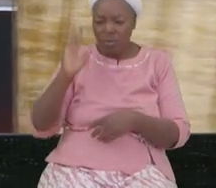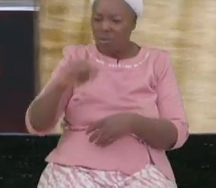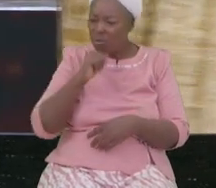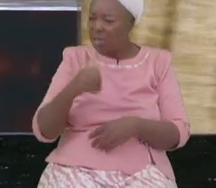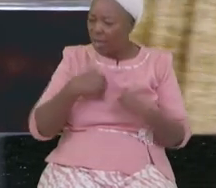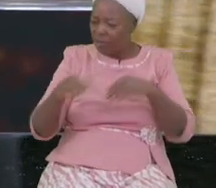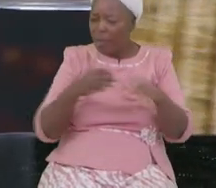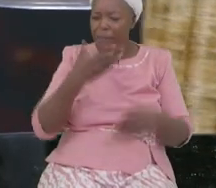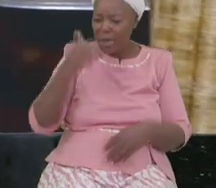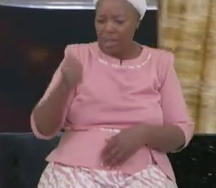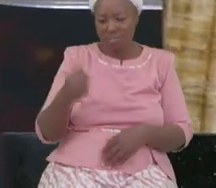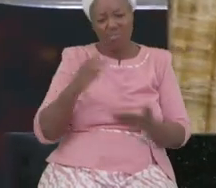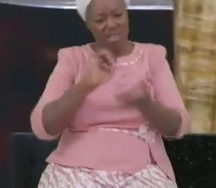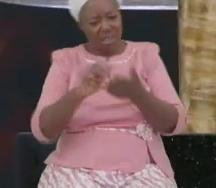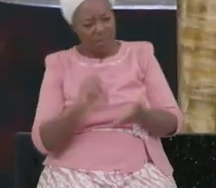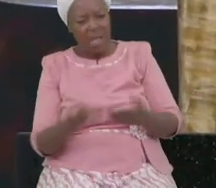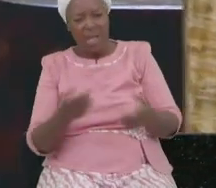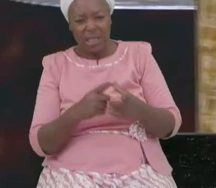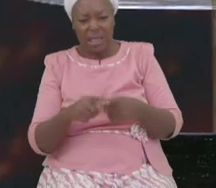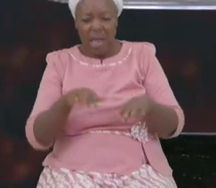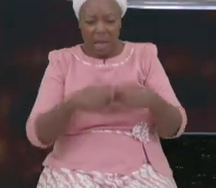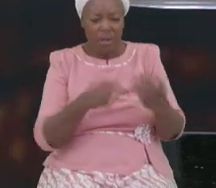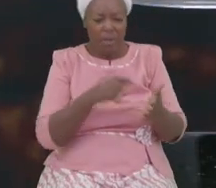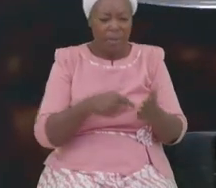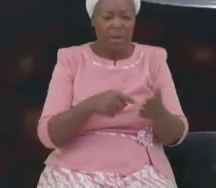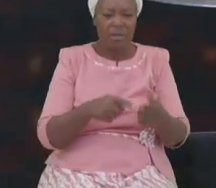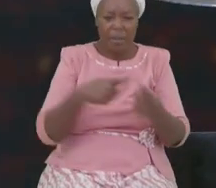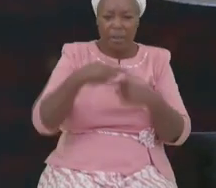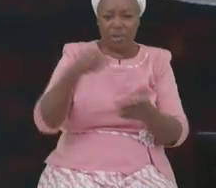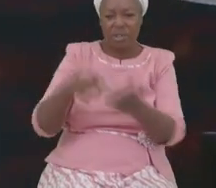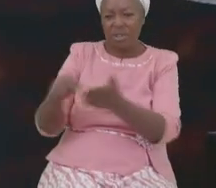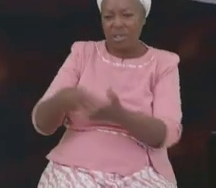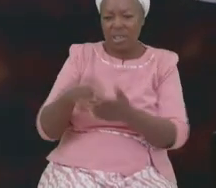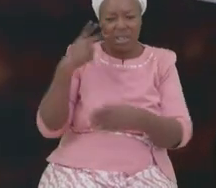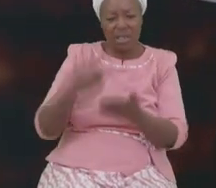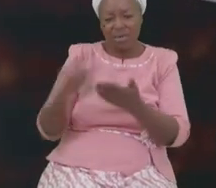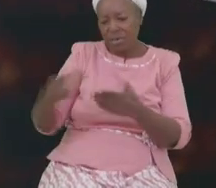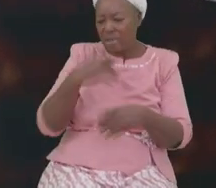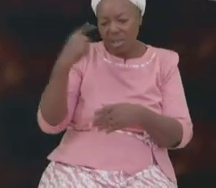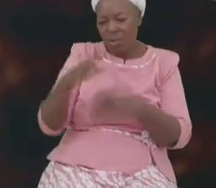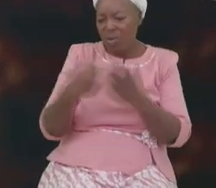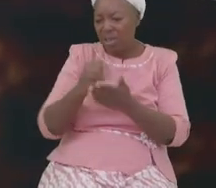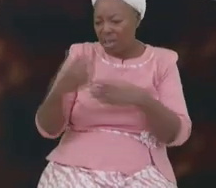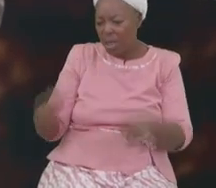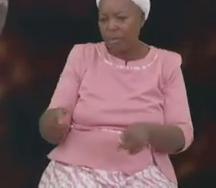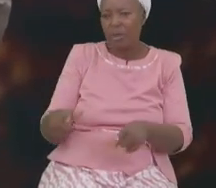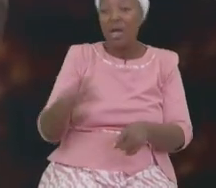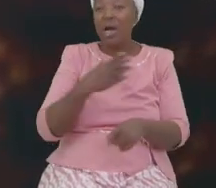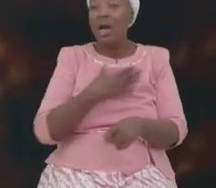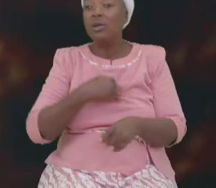better? Excuse. How about this? Look at the result and the reward and